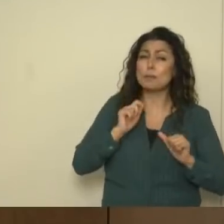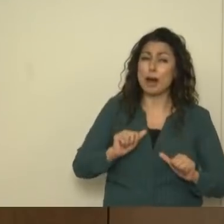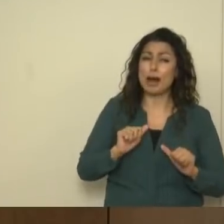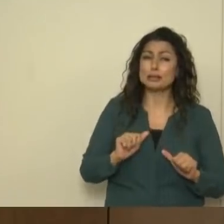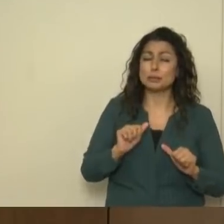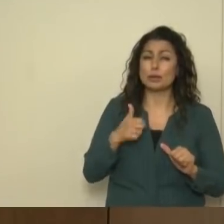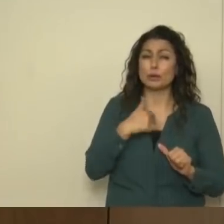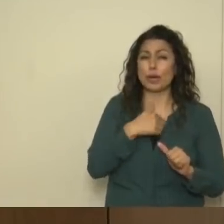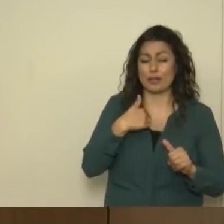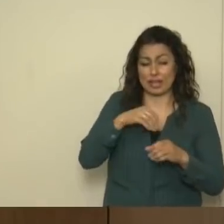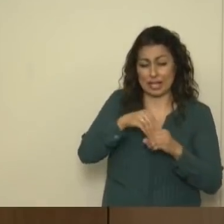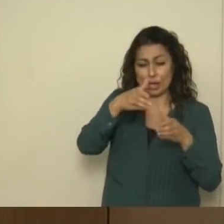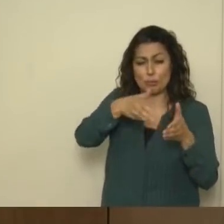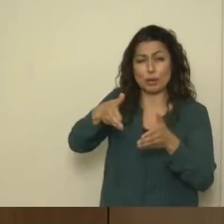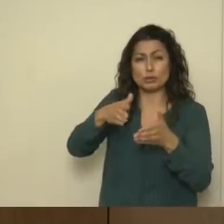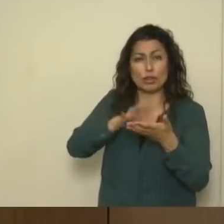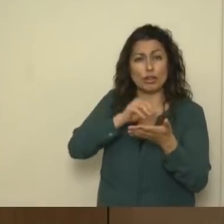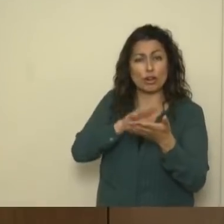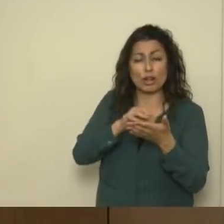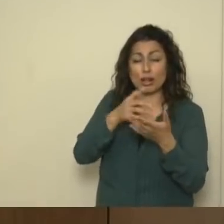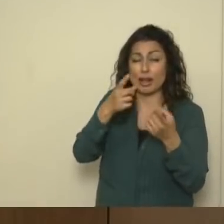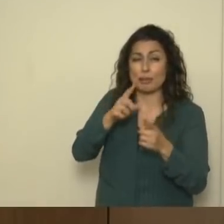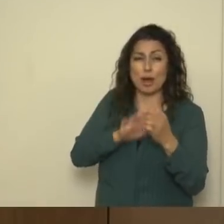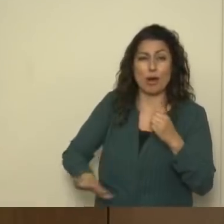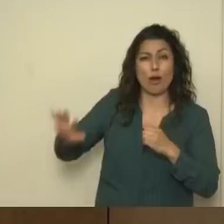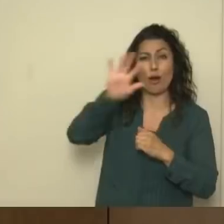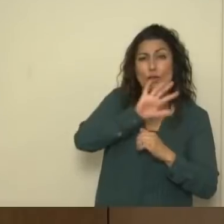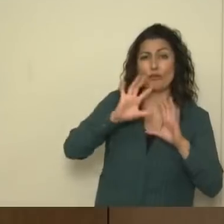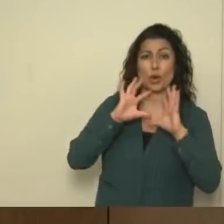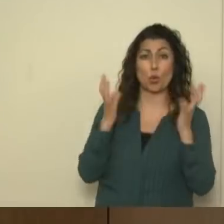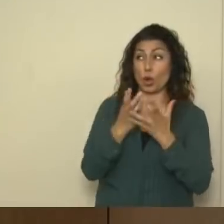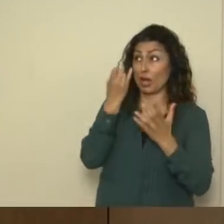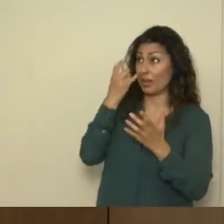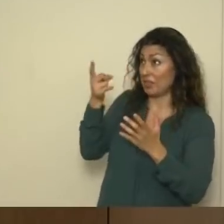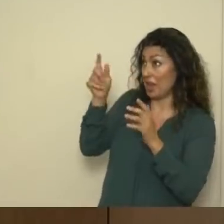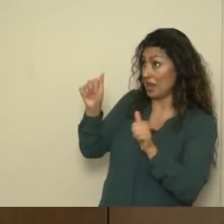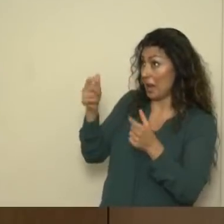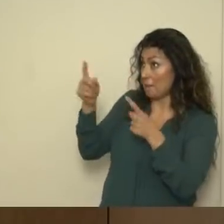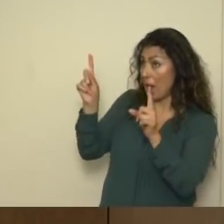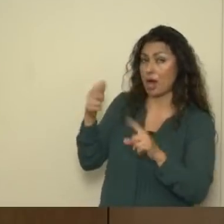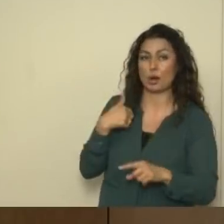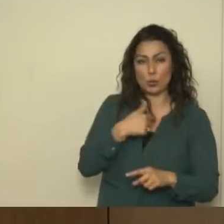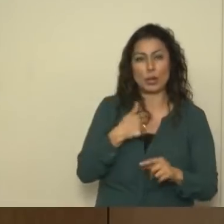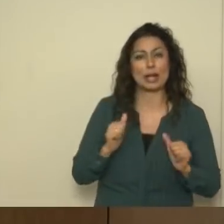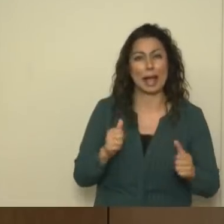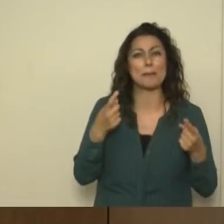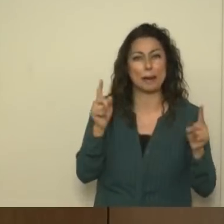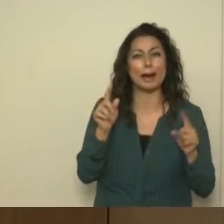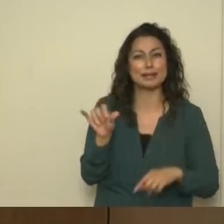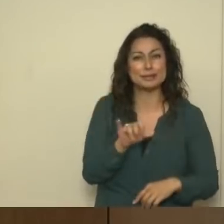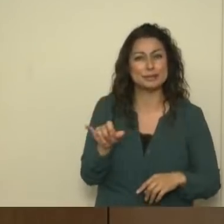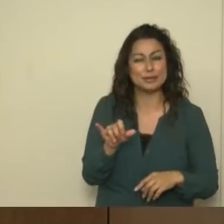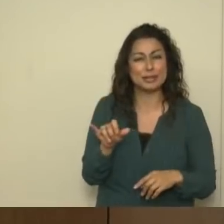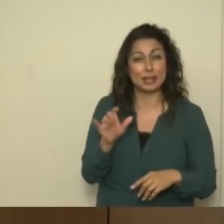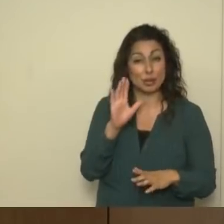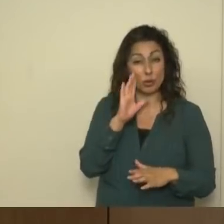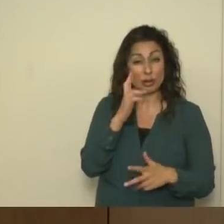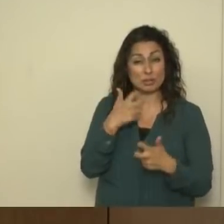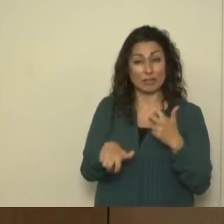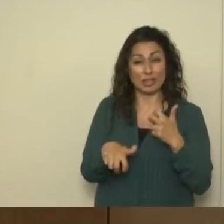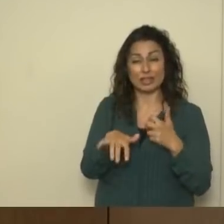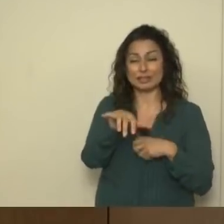got in-person learning going on around the world. If they can do it, we can do it. Will it be